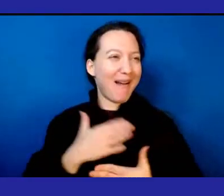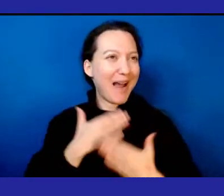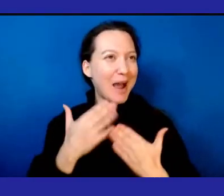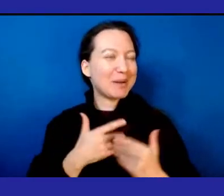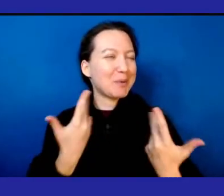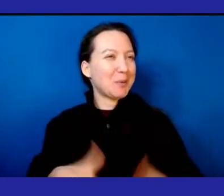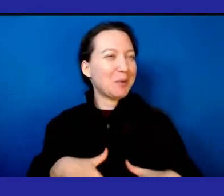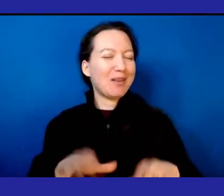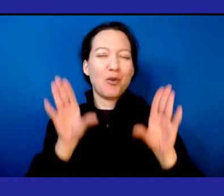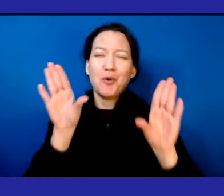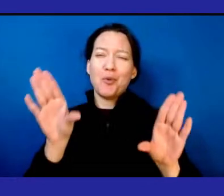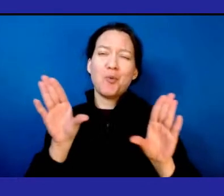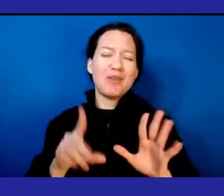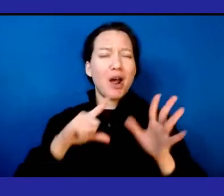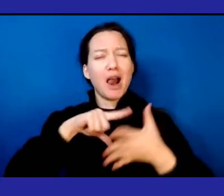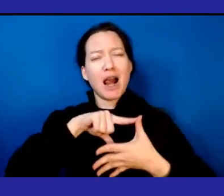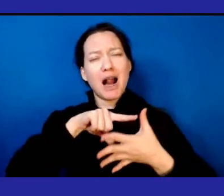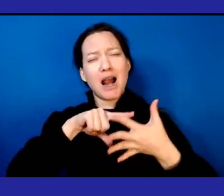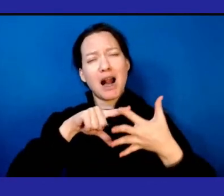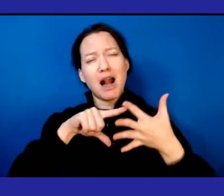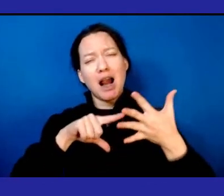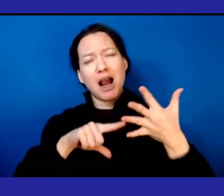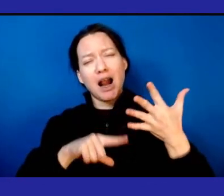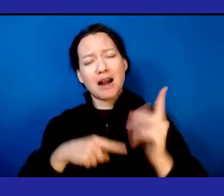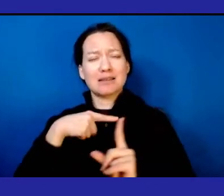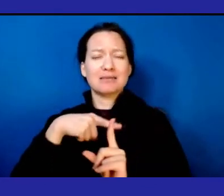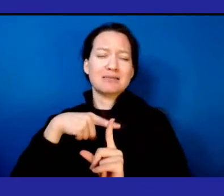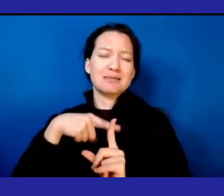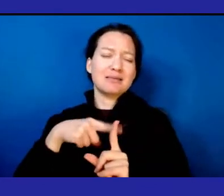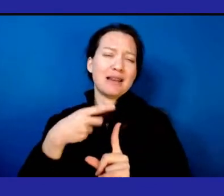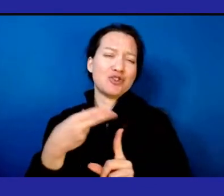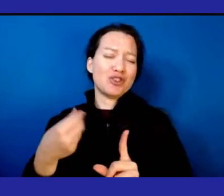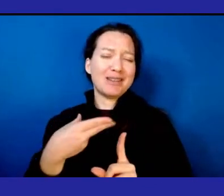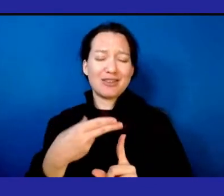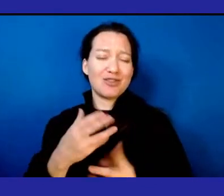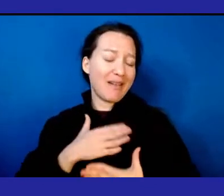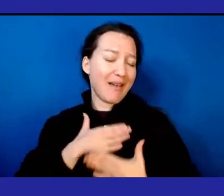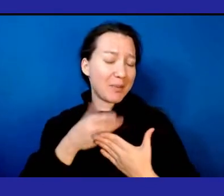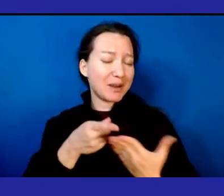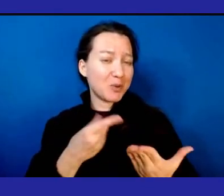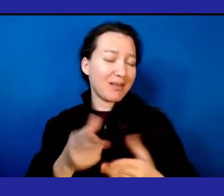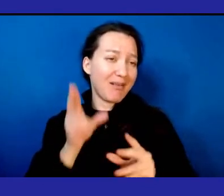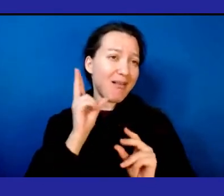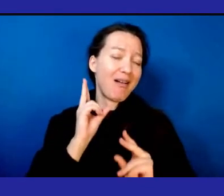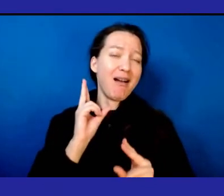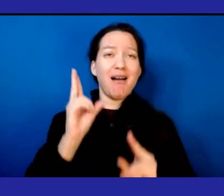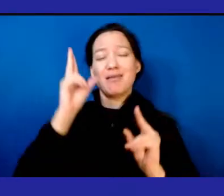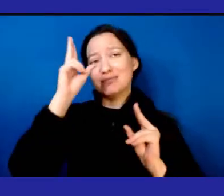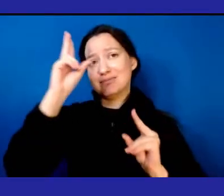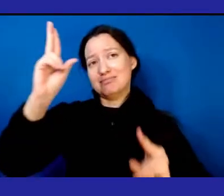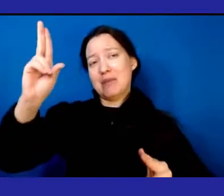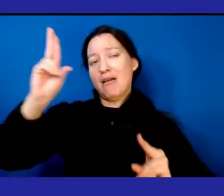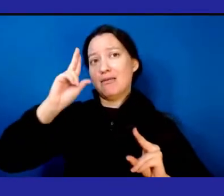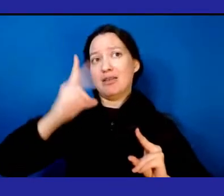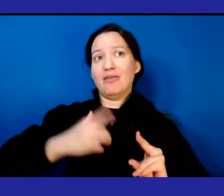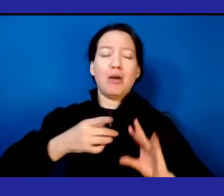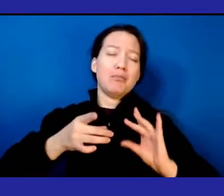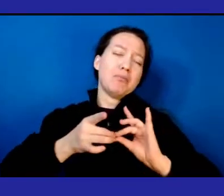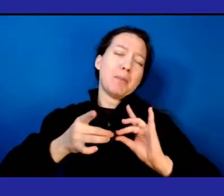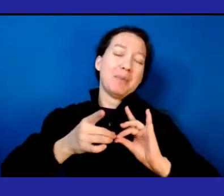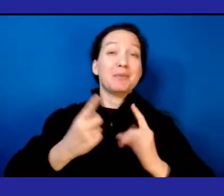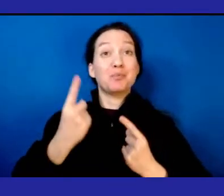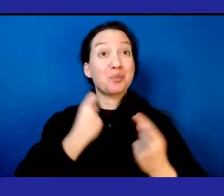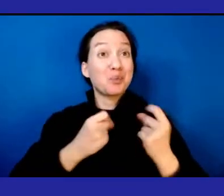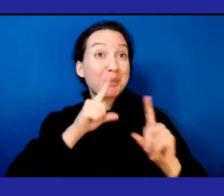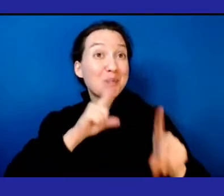many phenomenal things going on at health and hospitals. I'm Absolutely. happy to have the honor to report on them and happy to answer any